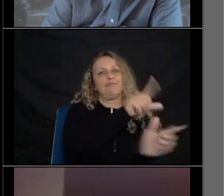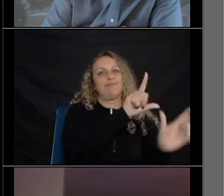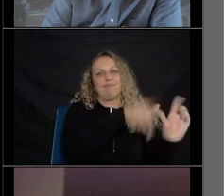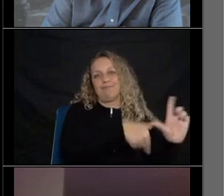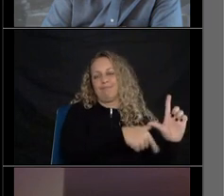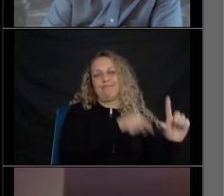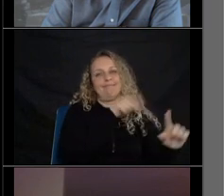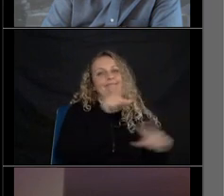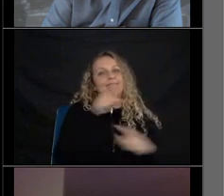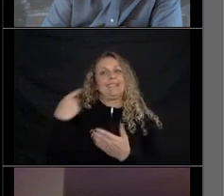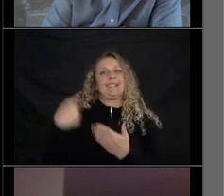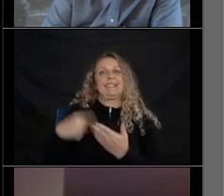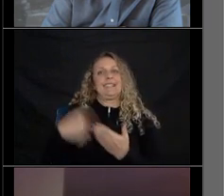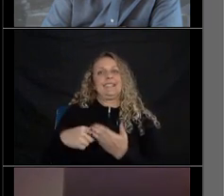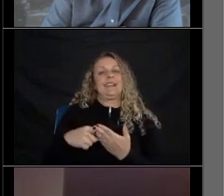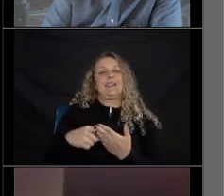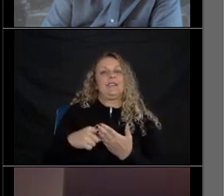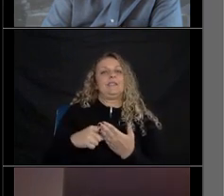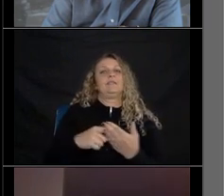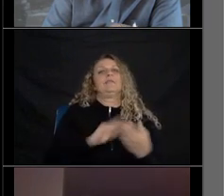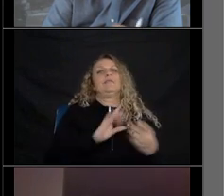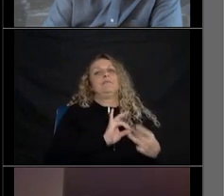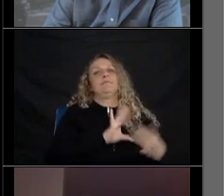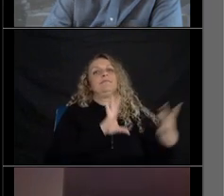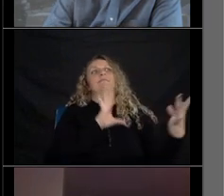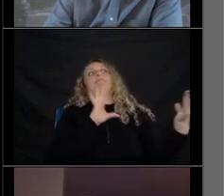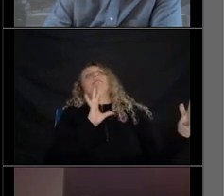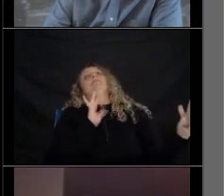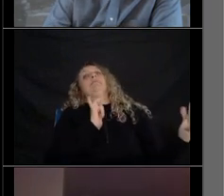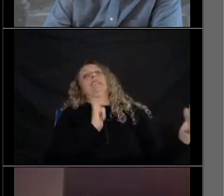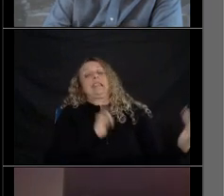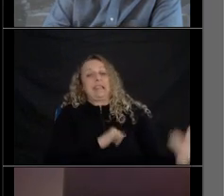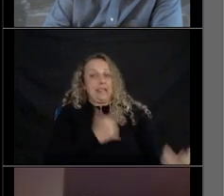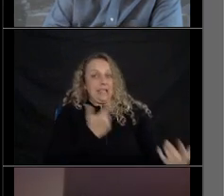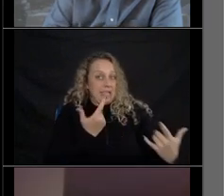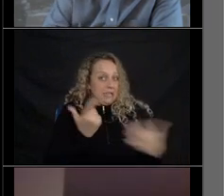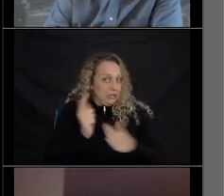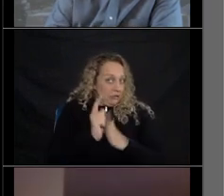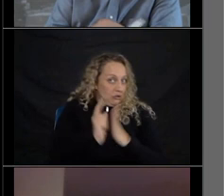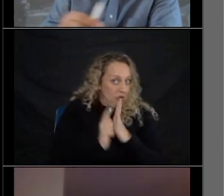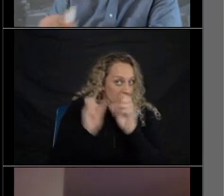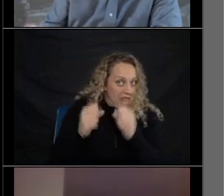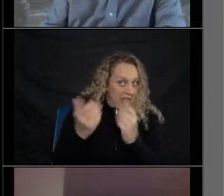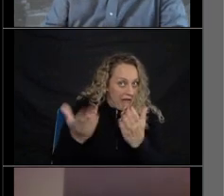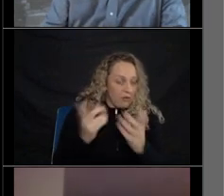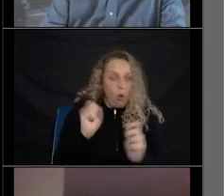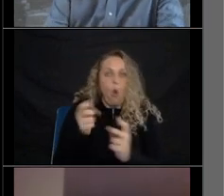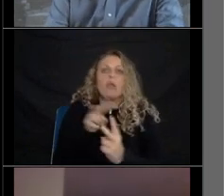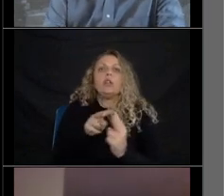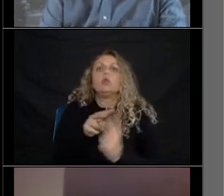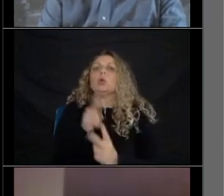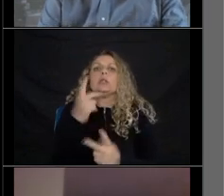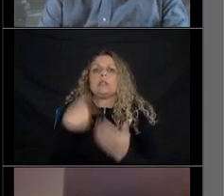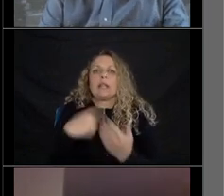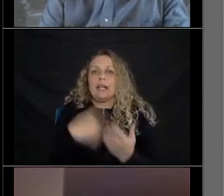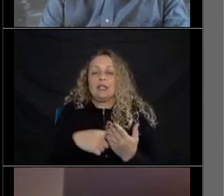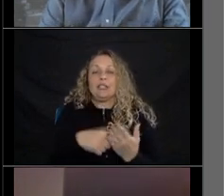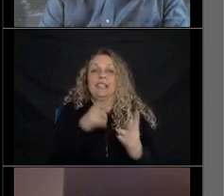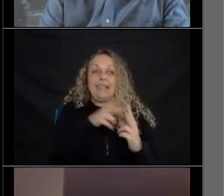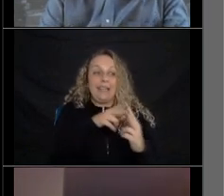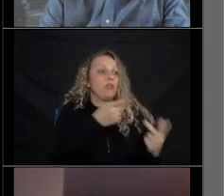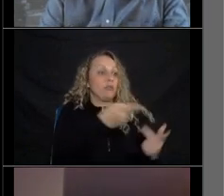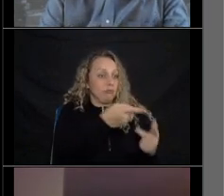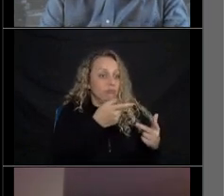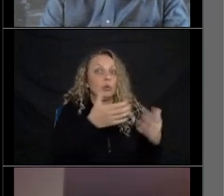and discuss winding down the relationship. Is that, if the city attorney could weigh in, but those are the only two discussions that the